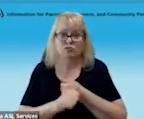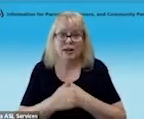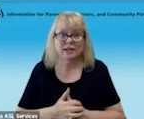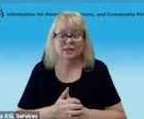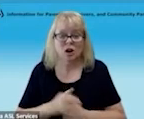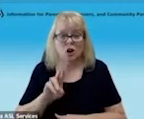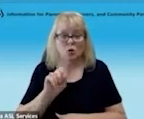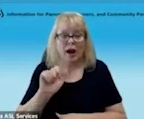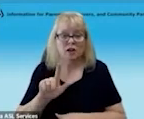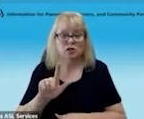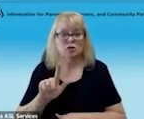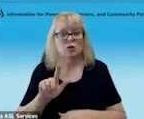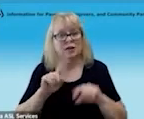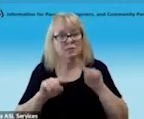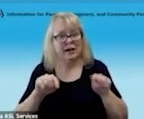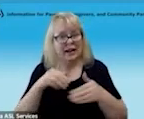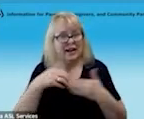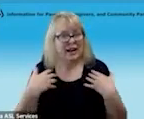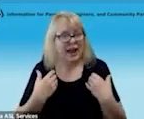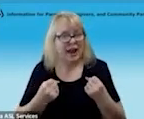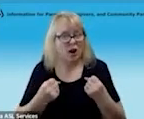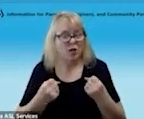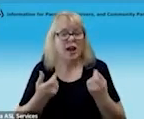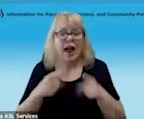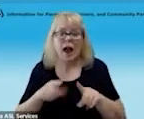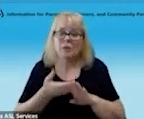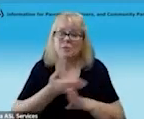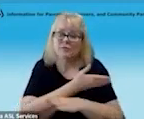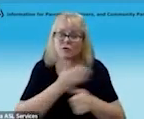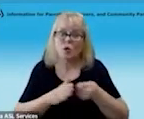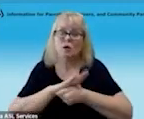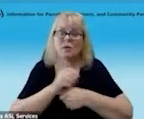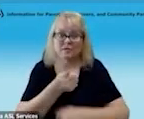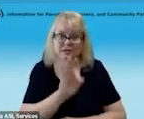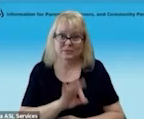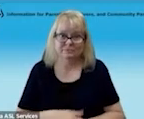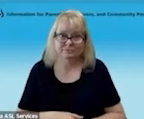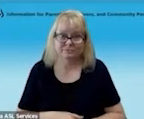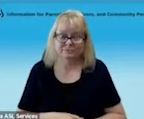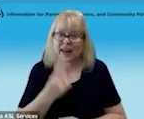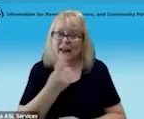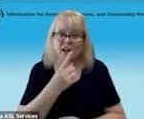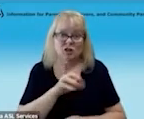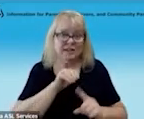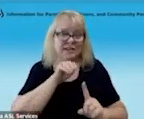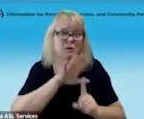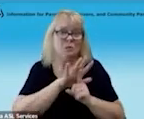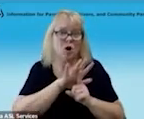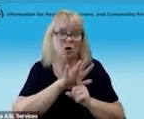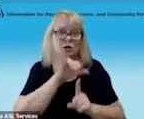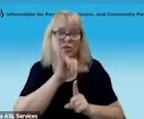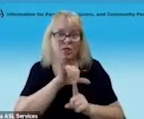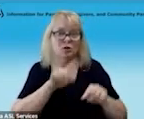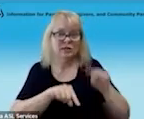age that affect a wide range of health, functioning, and quality of life outcomes and risk.